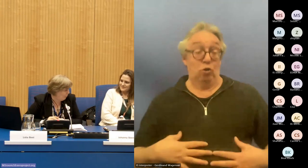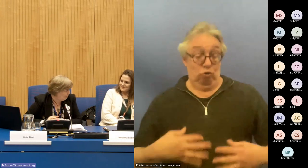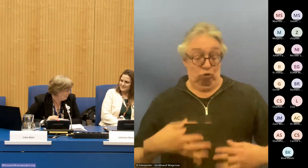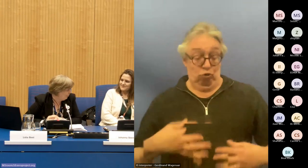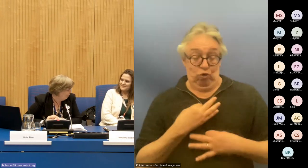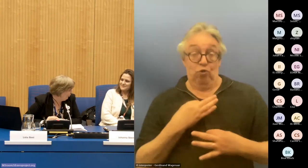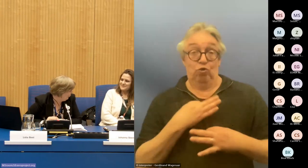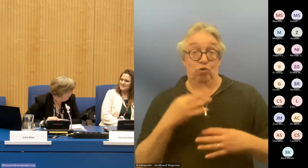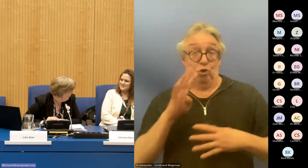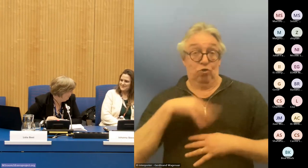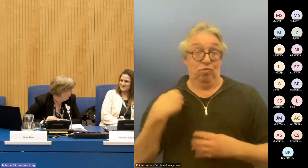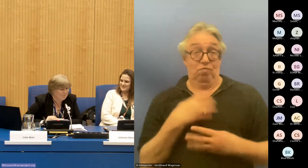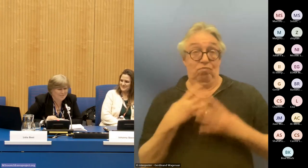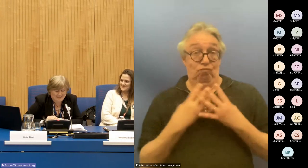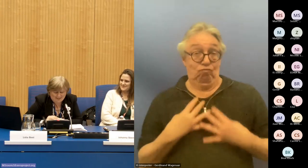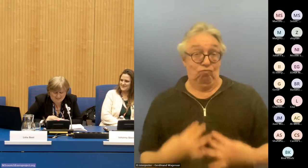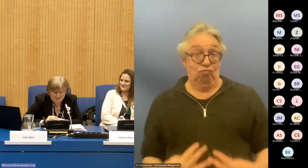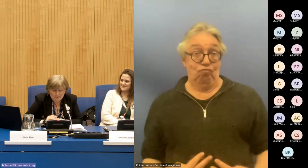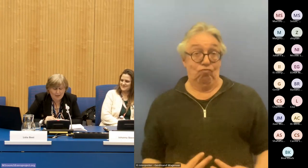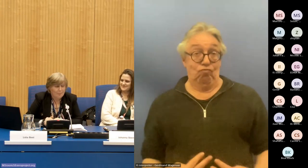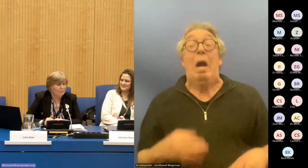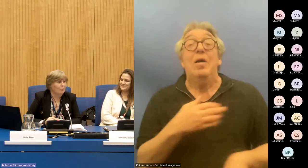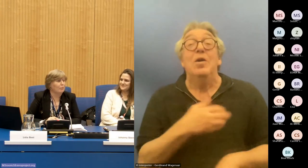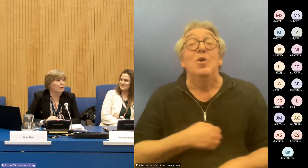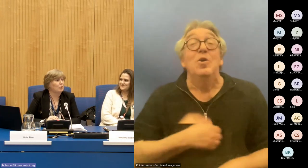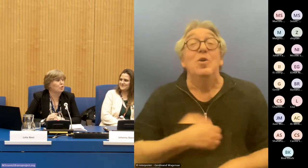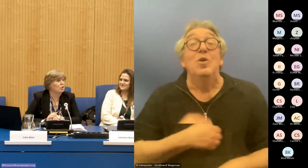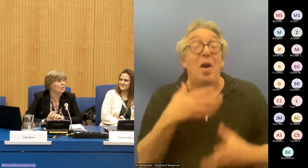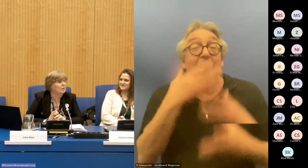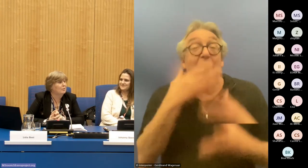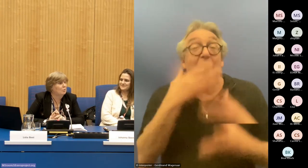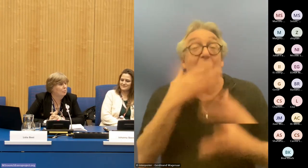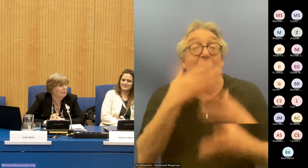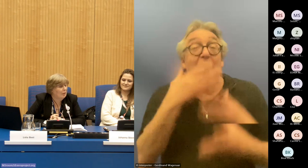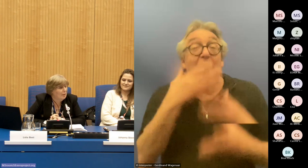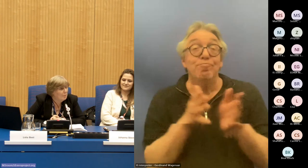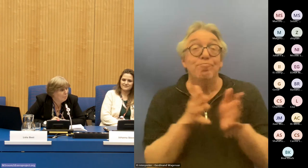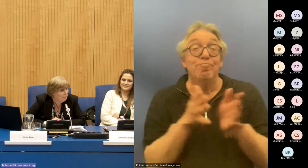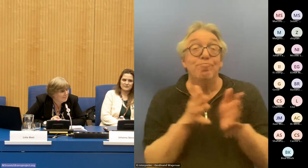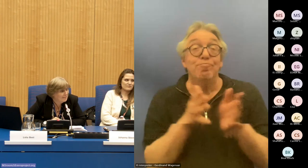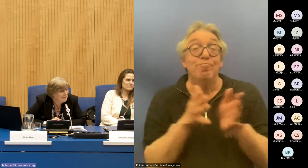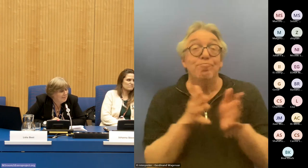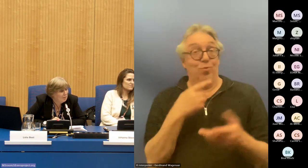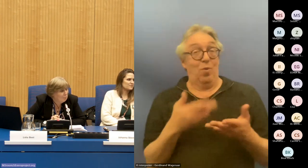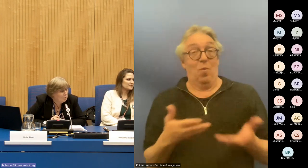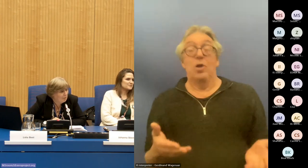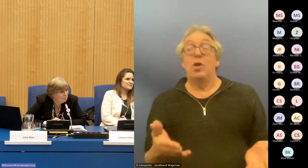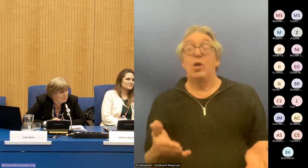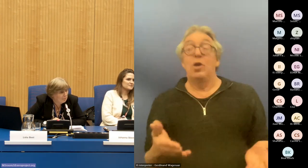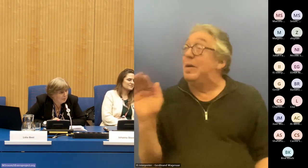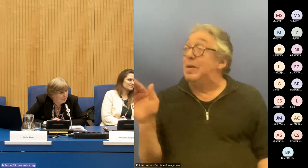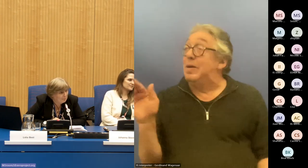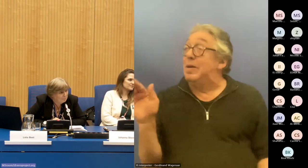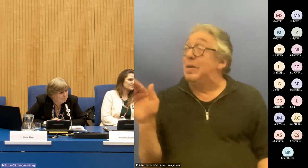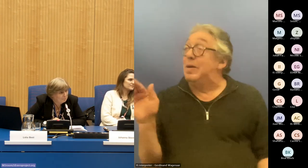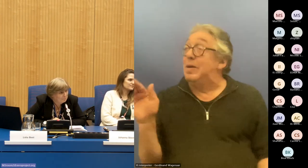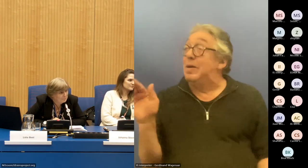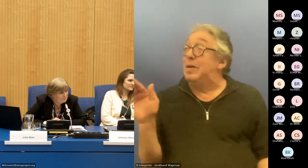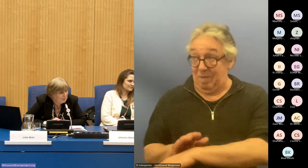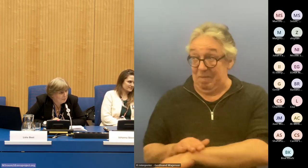sincere apologies for not introducing earlier. Now, my question is to the timekeepers. If we have some